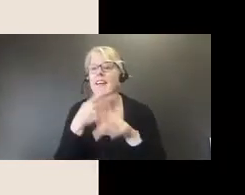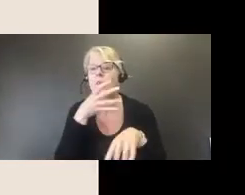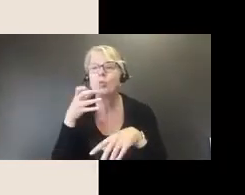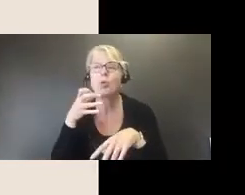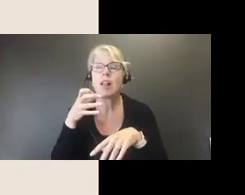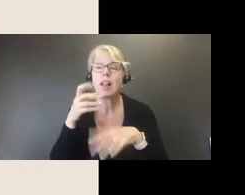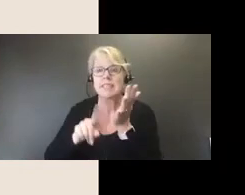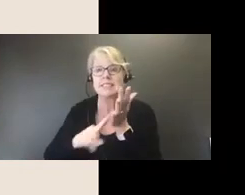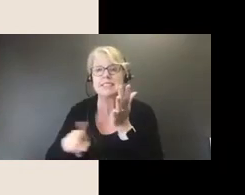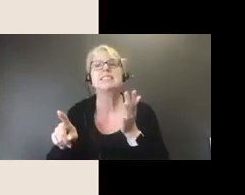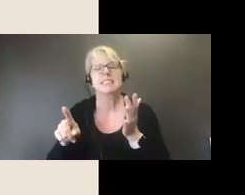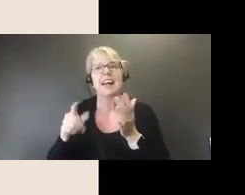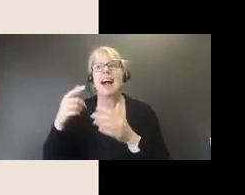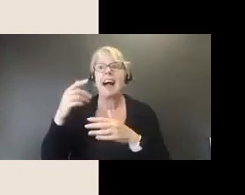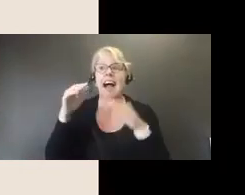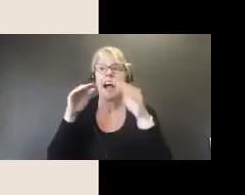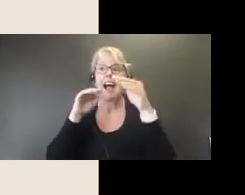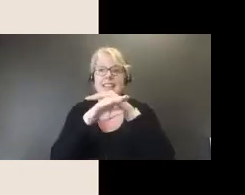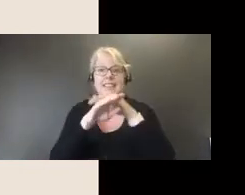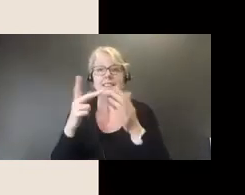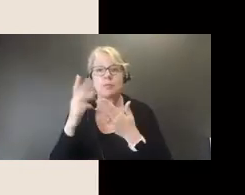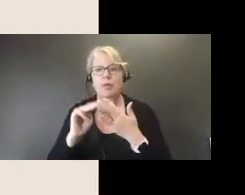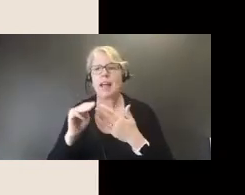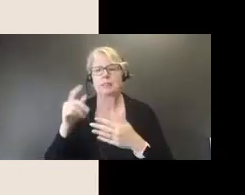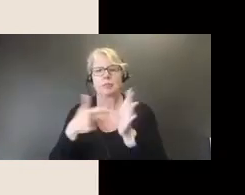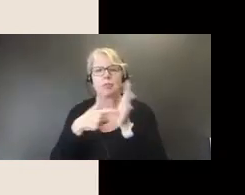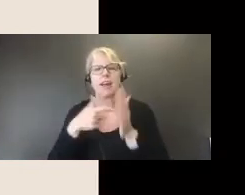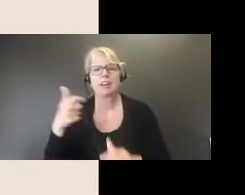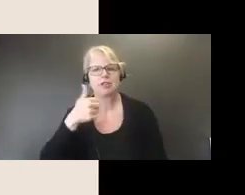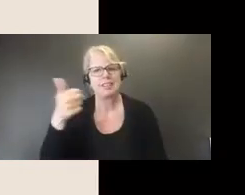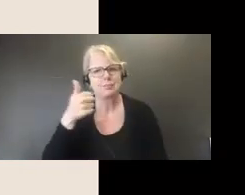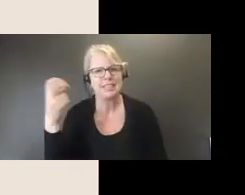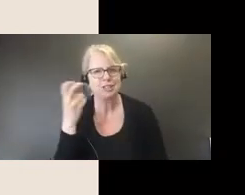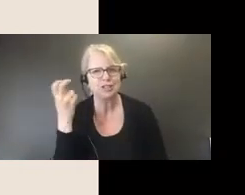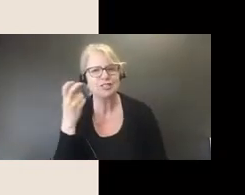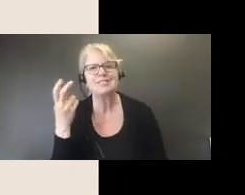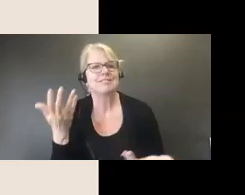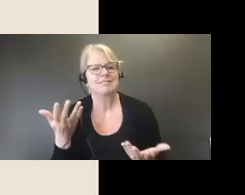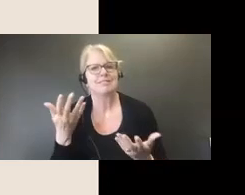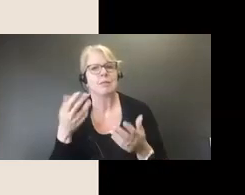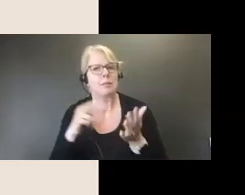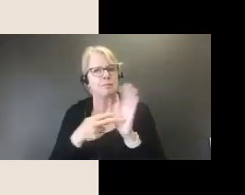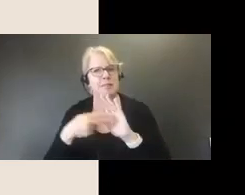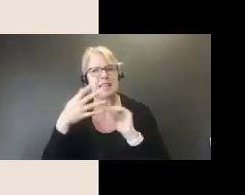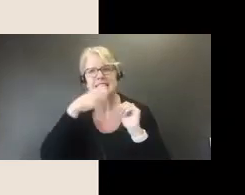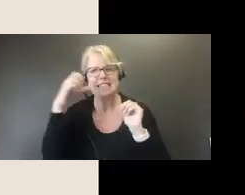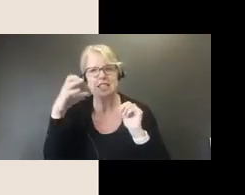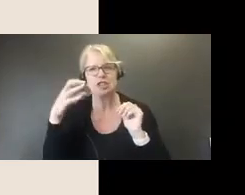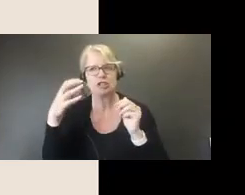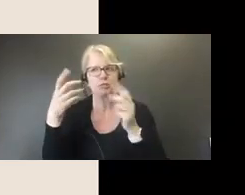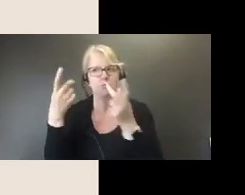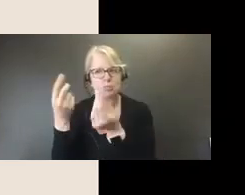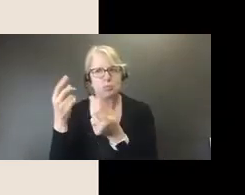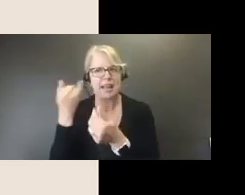often requires transportation. And when you think about that, what happens when an older adult can no longer drive or